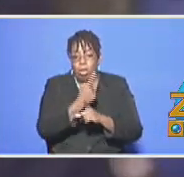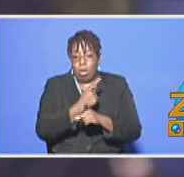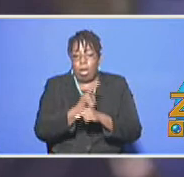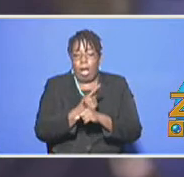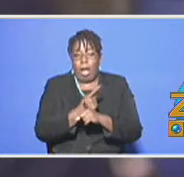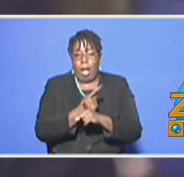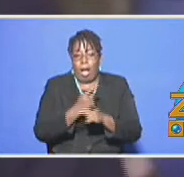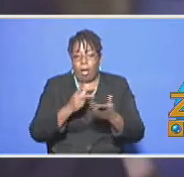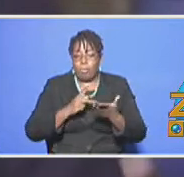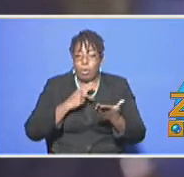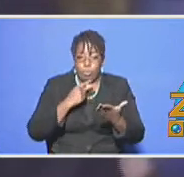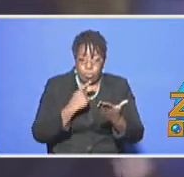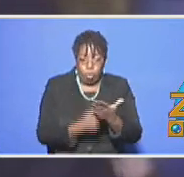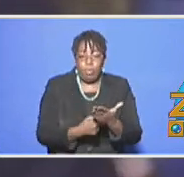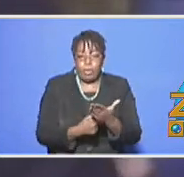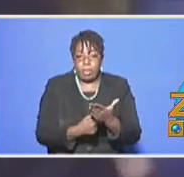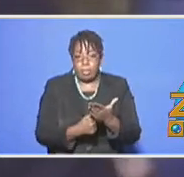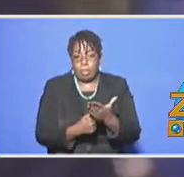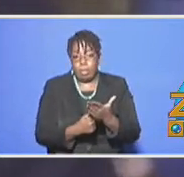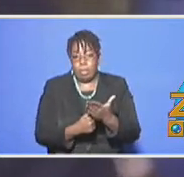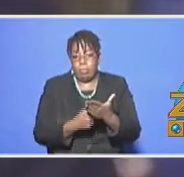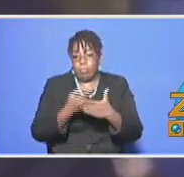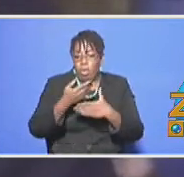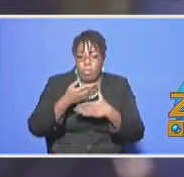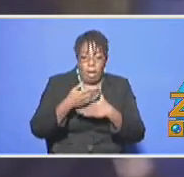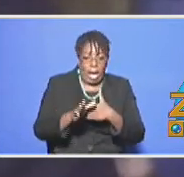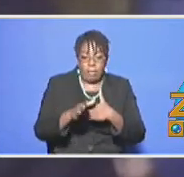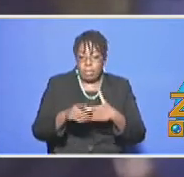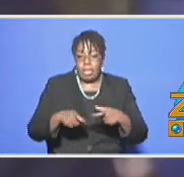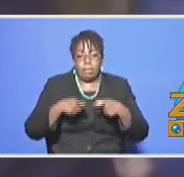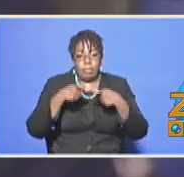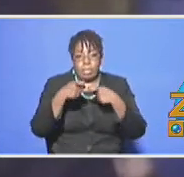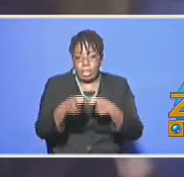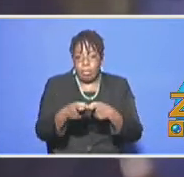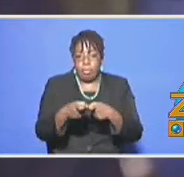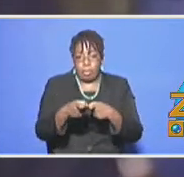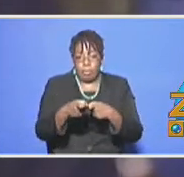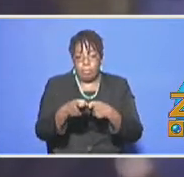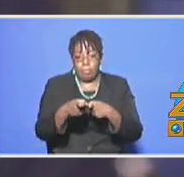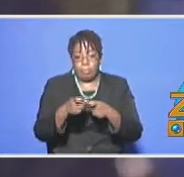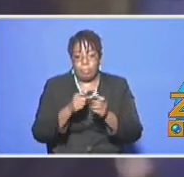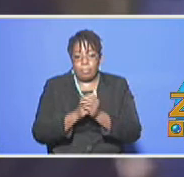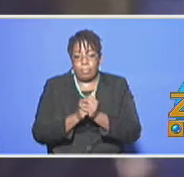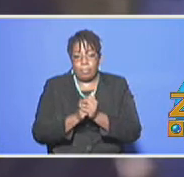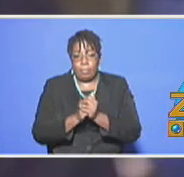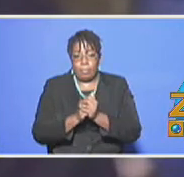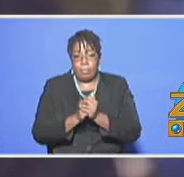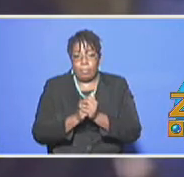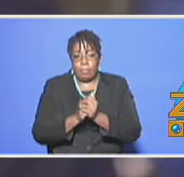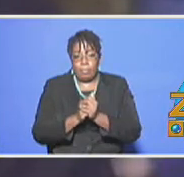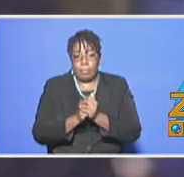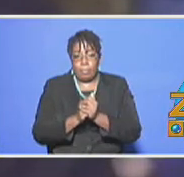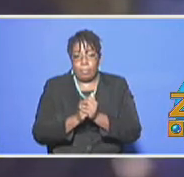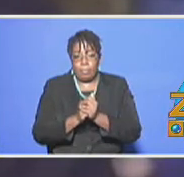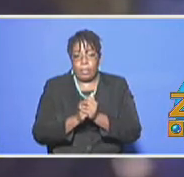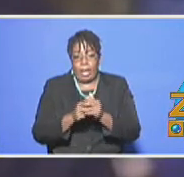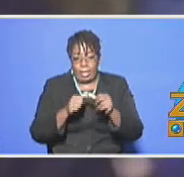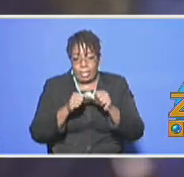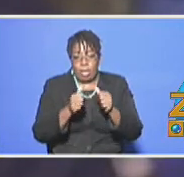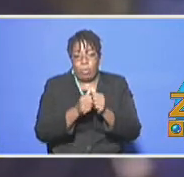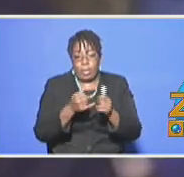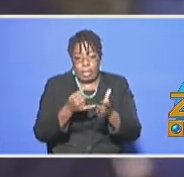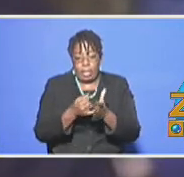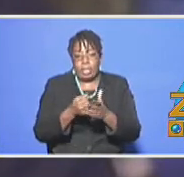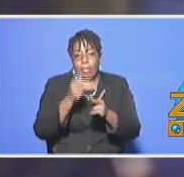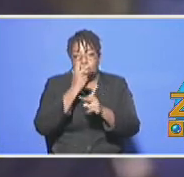proven effective long after they're administered, and sticking to them will allow us to protect more